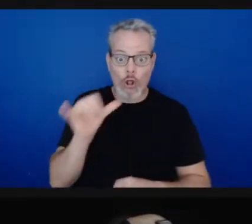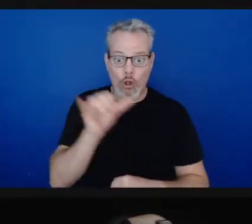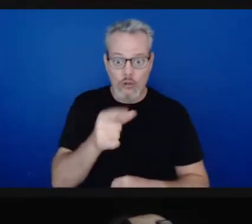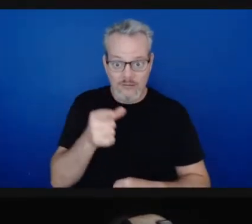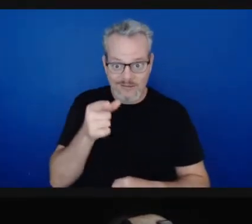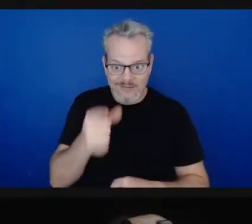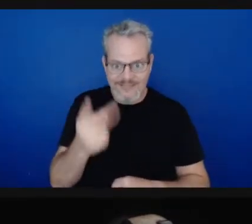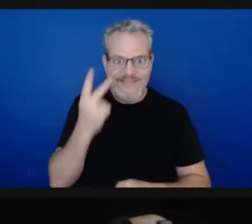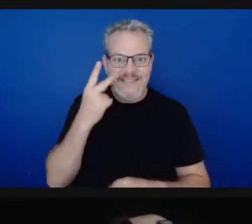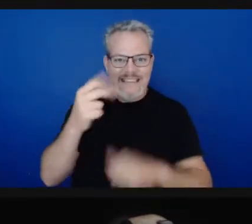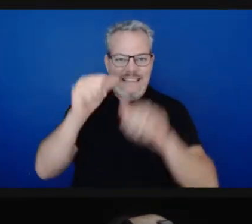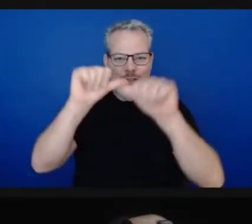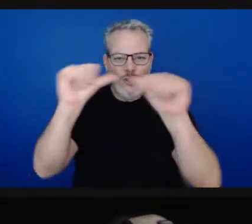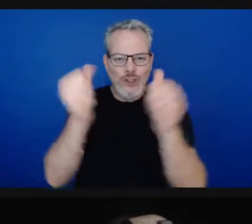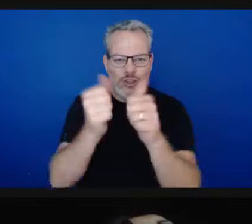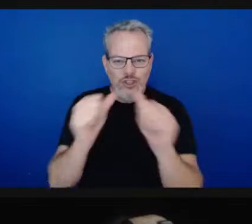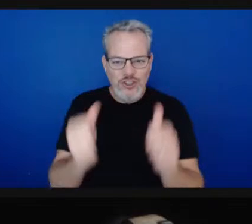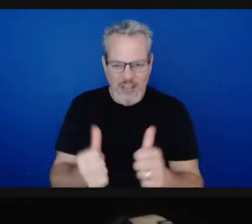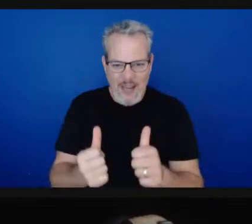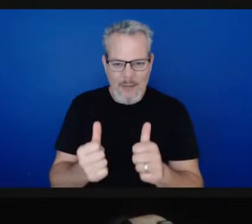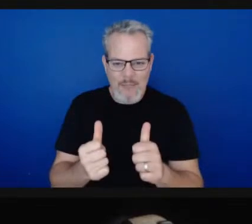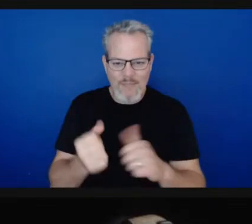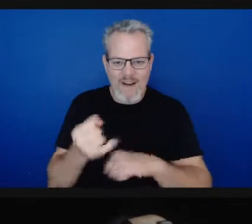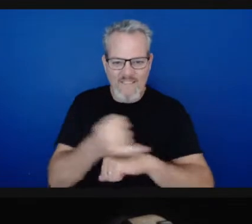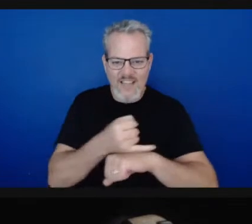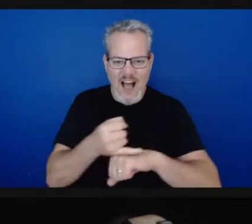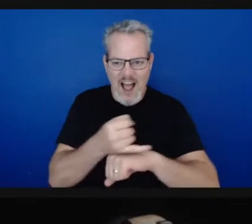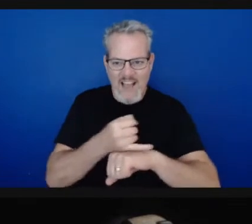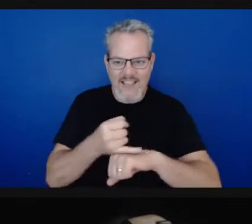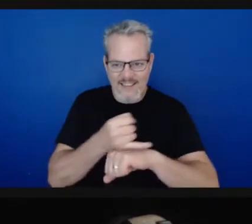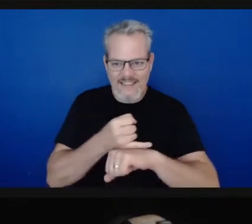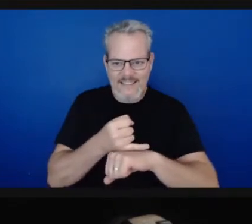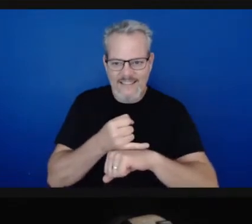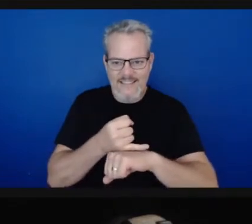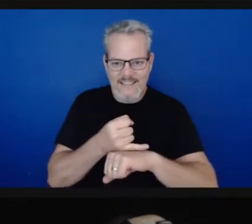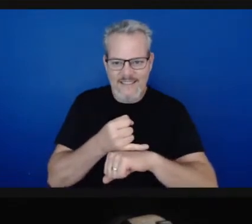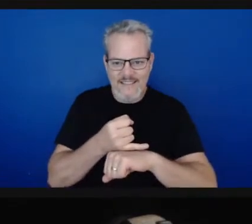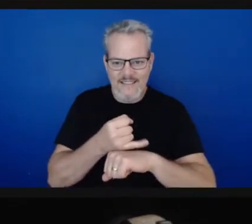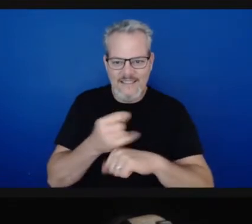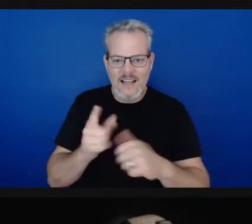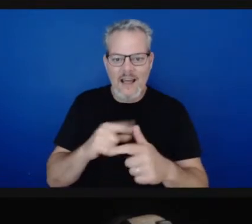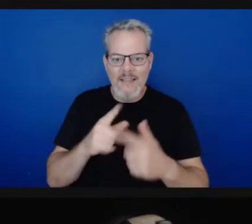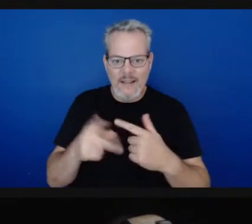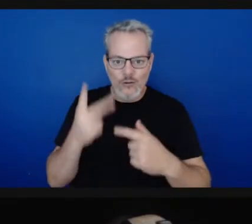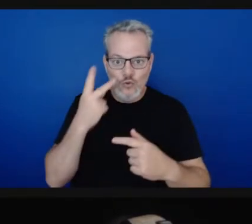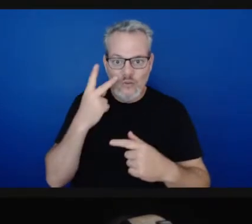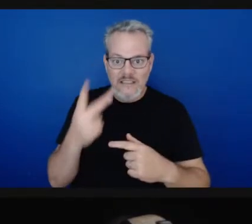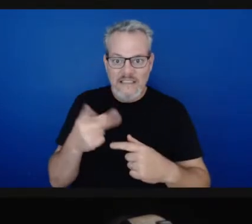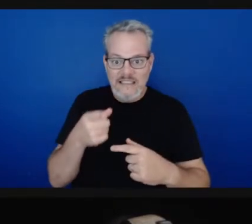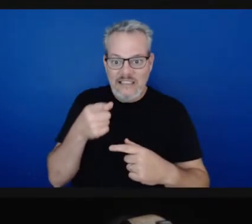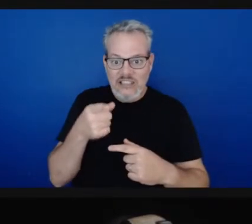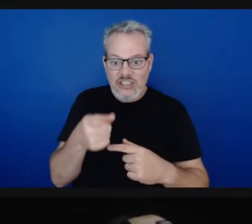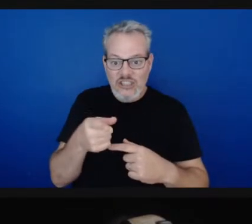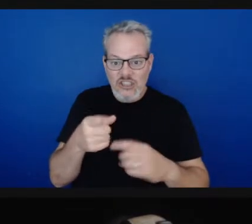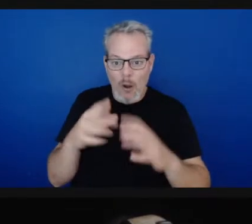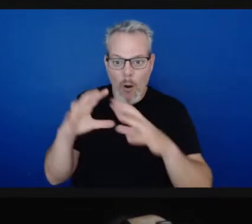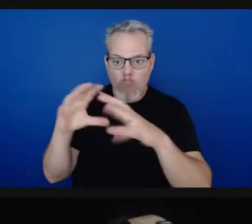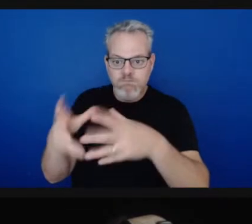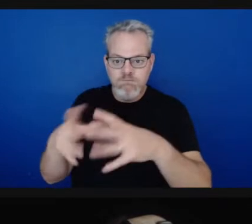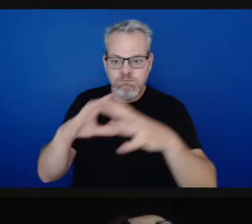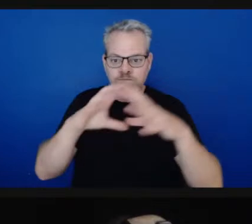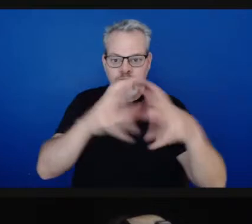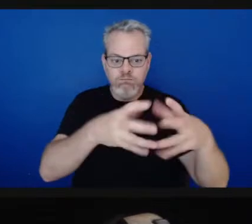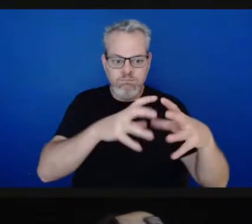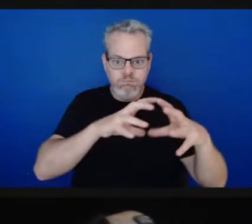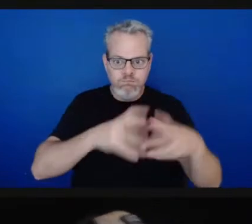island shaded in the background there. And otherwise, you're seeing these lumps of where there's the most gravity. And in many areas,